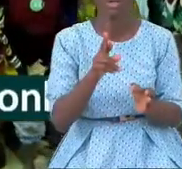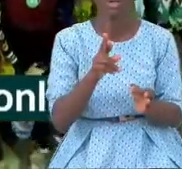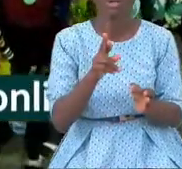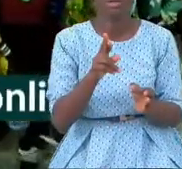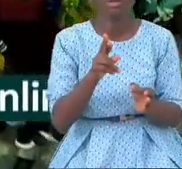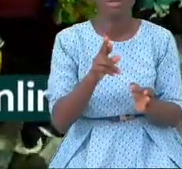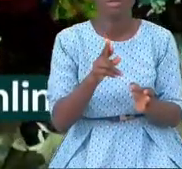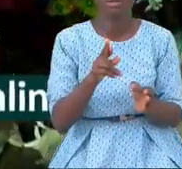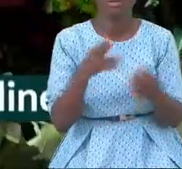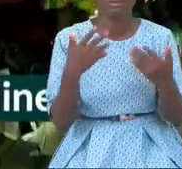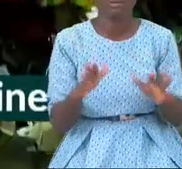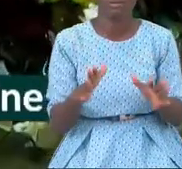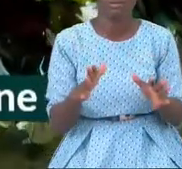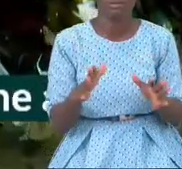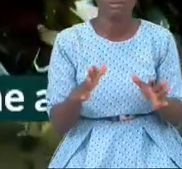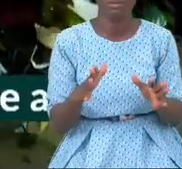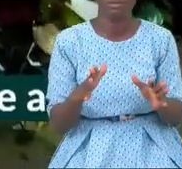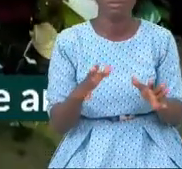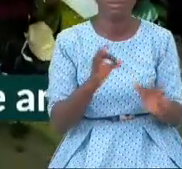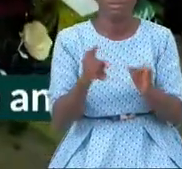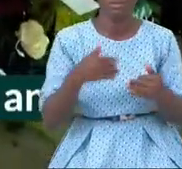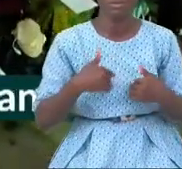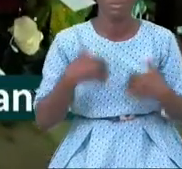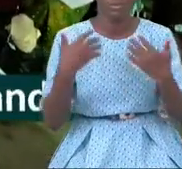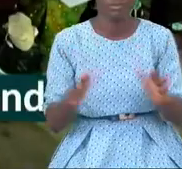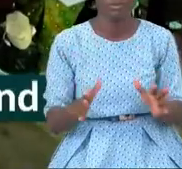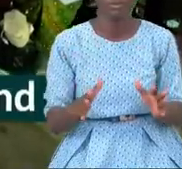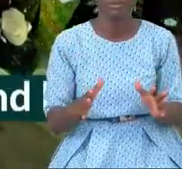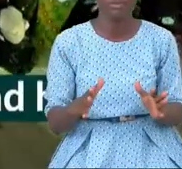Our supervisors, please raise the flag if you are true.